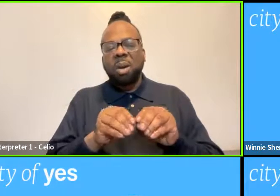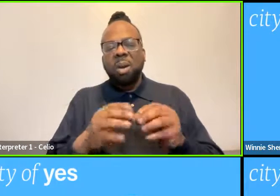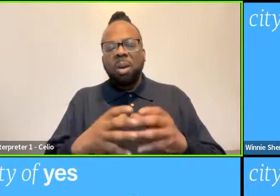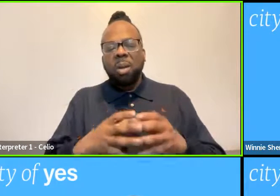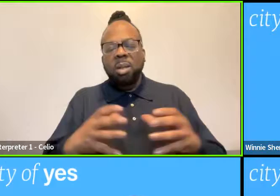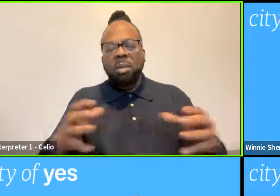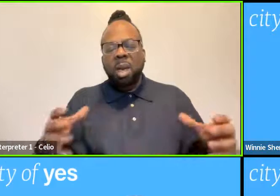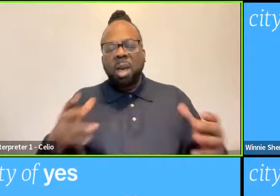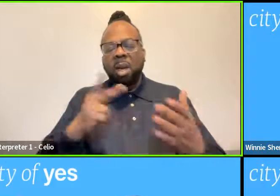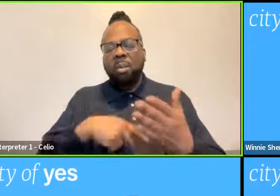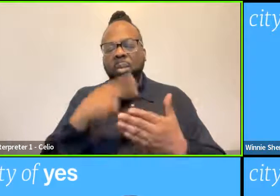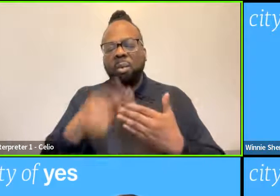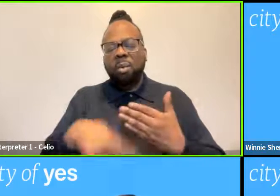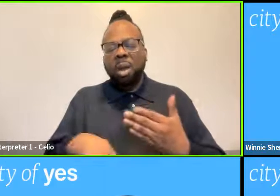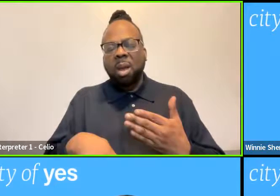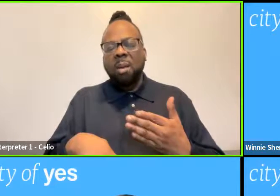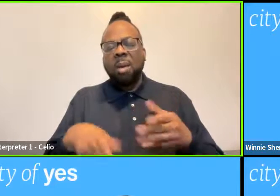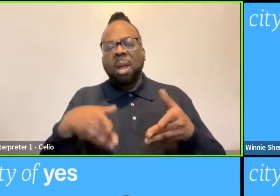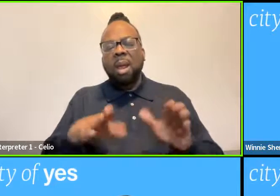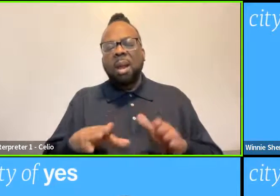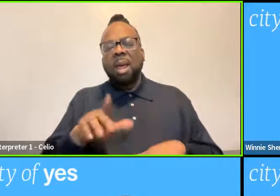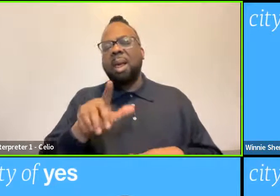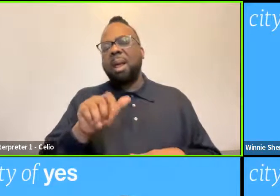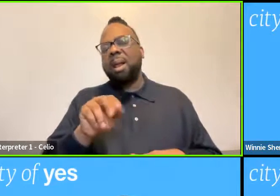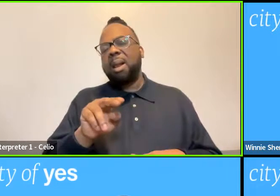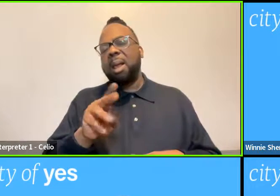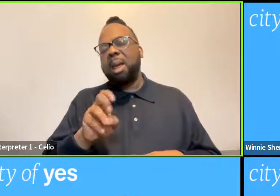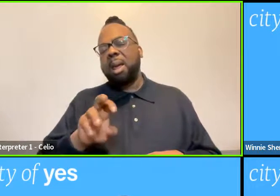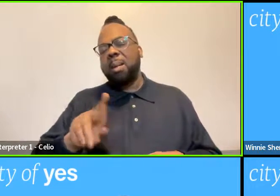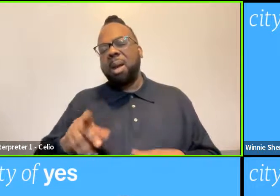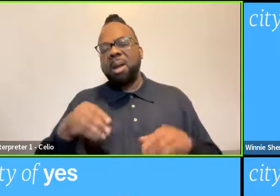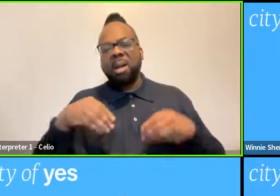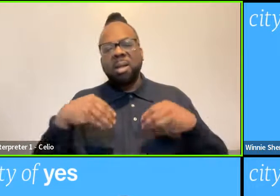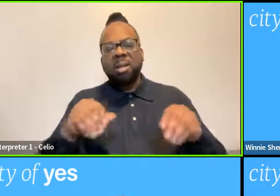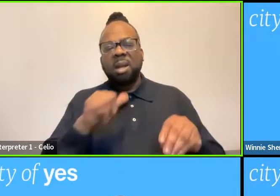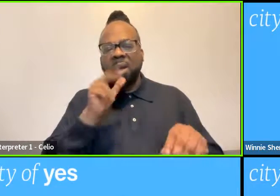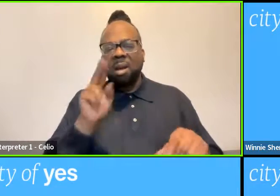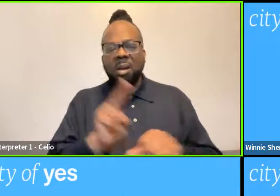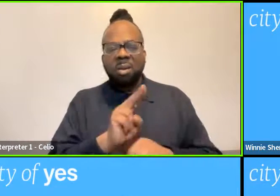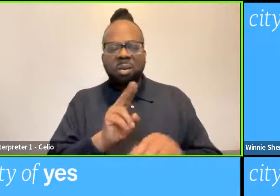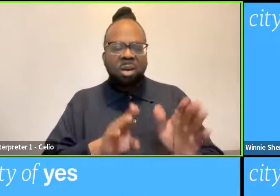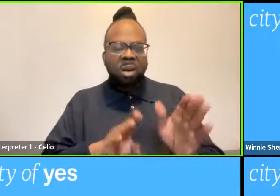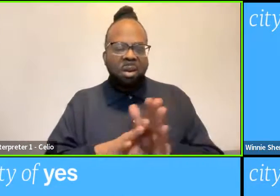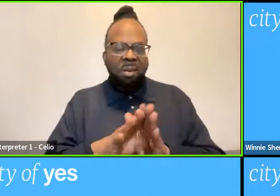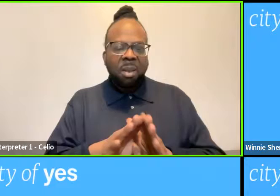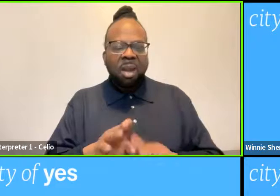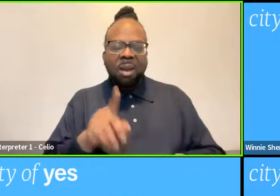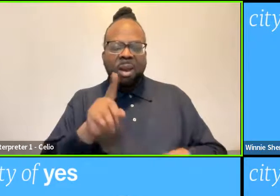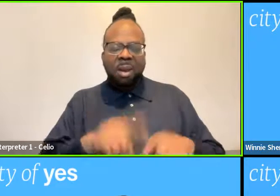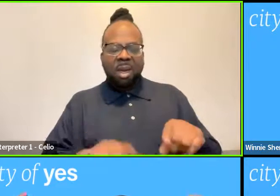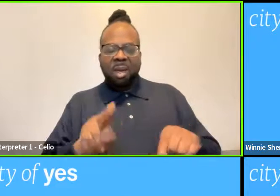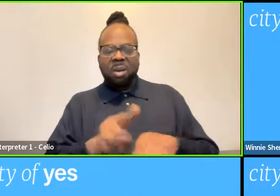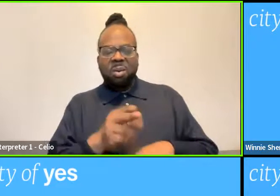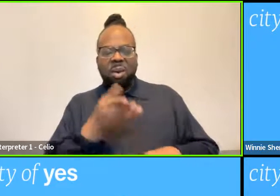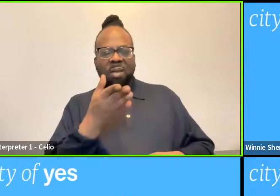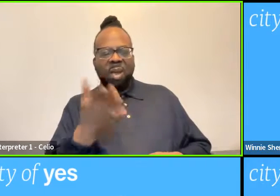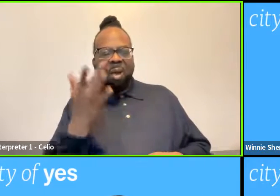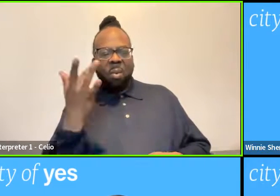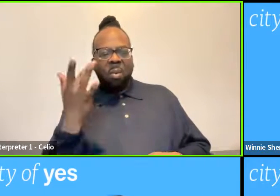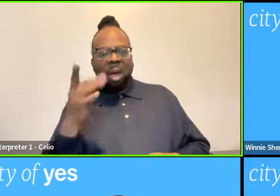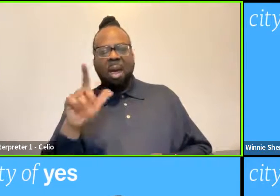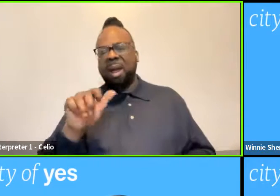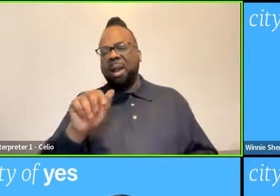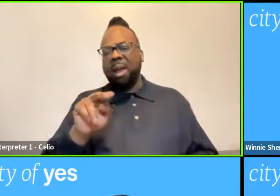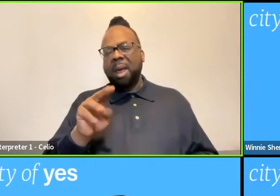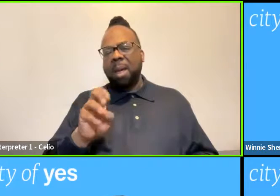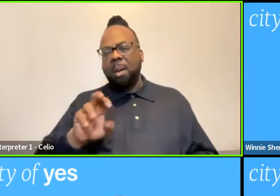enables landmarks to sell unused development rights that are generated on their site that they can't use on their sites because it's a landmark and it has